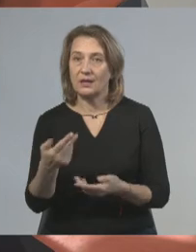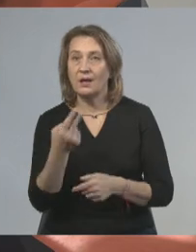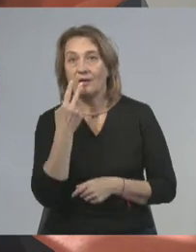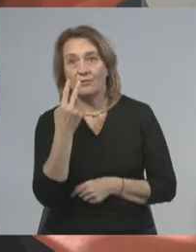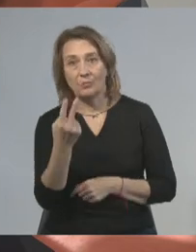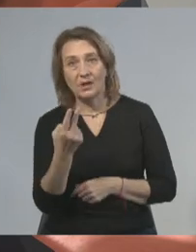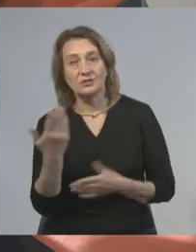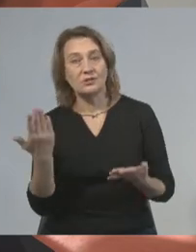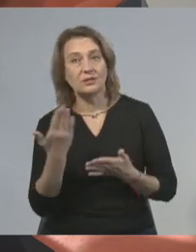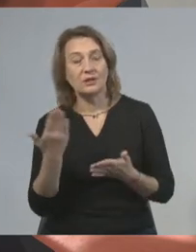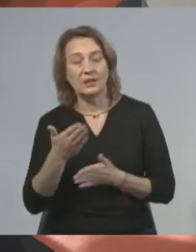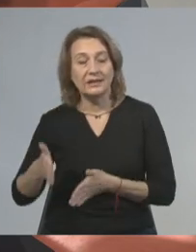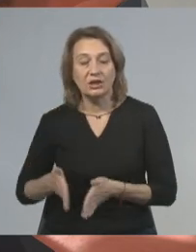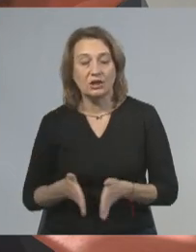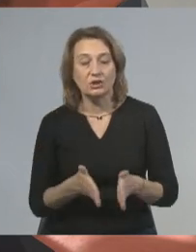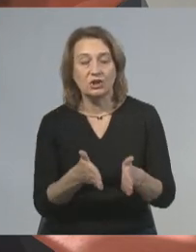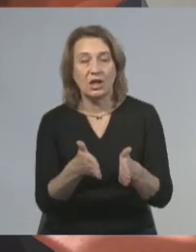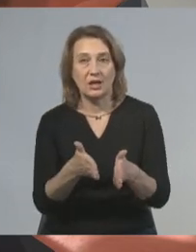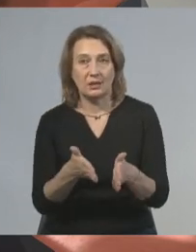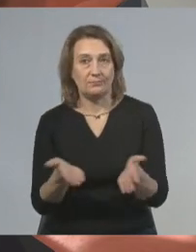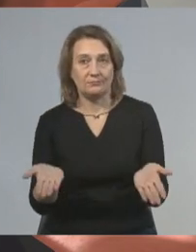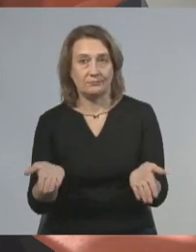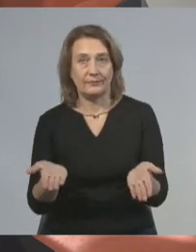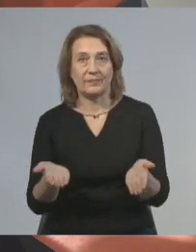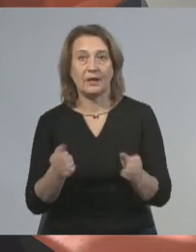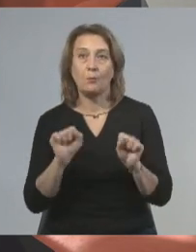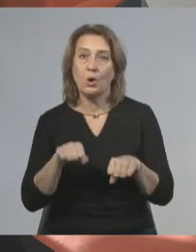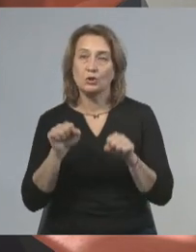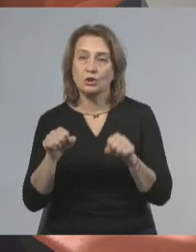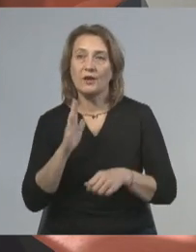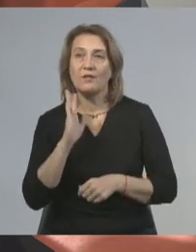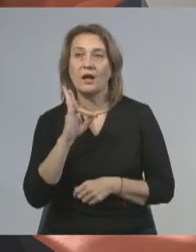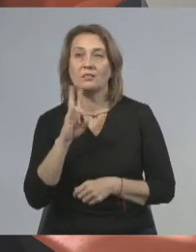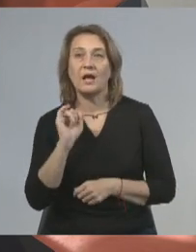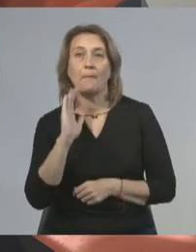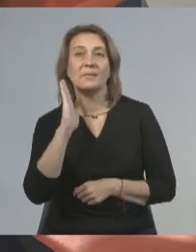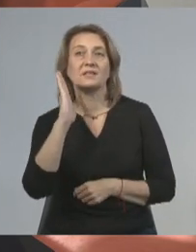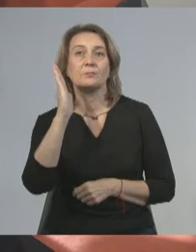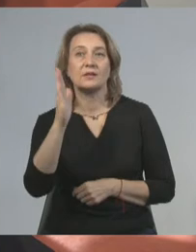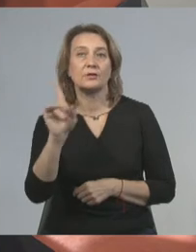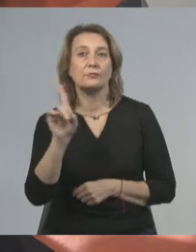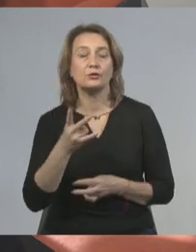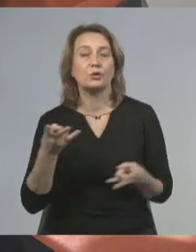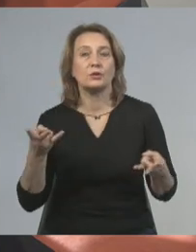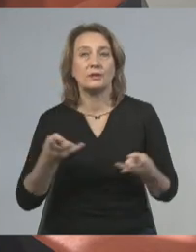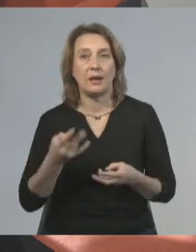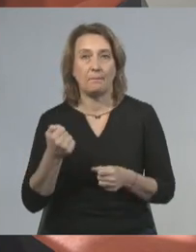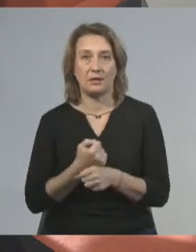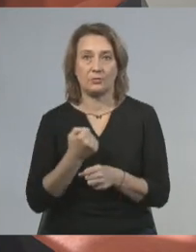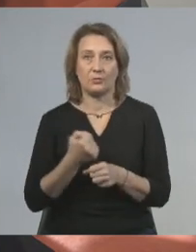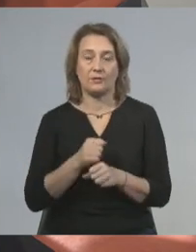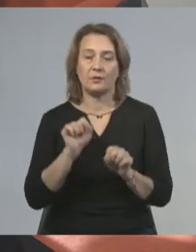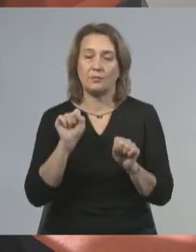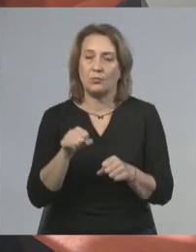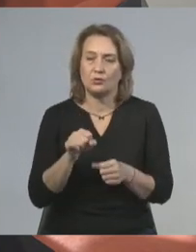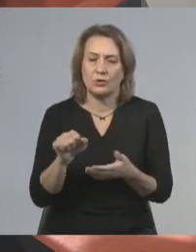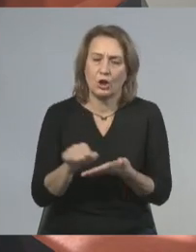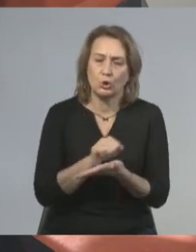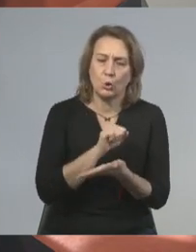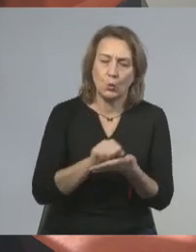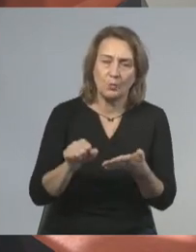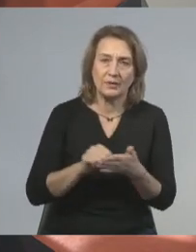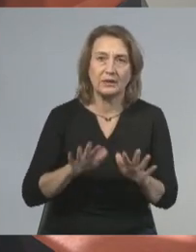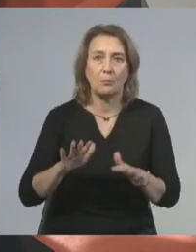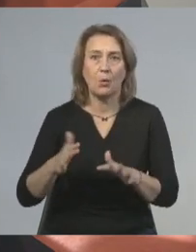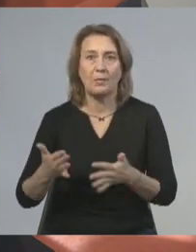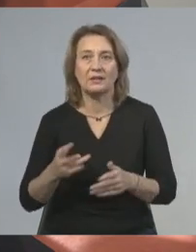but i want to ask if you if you see any ways out of the situation maybe in the perspective what should we do maybe there was lack of